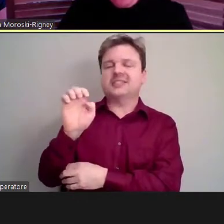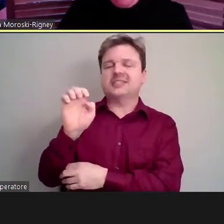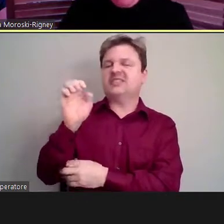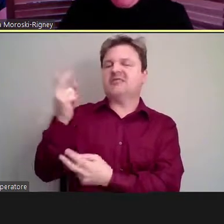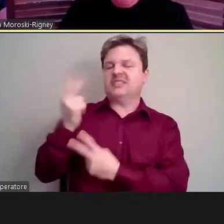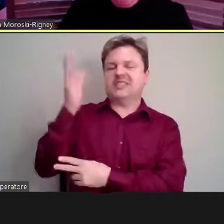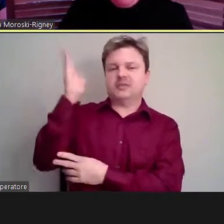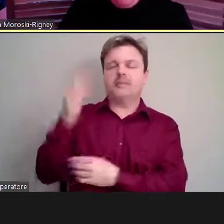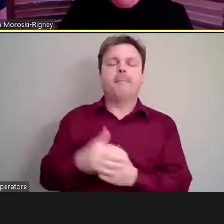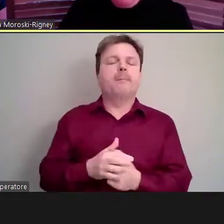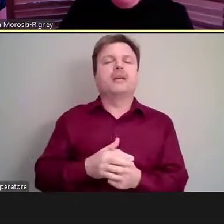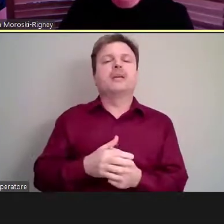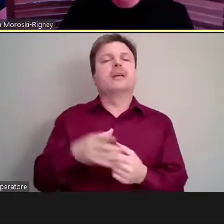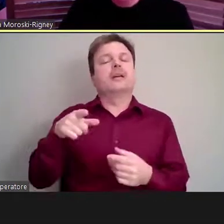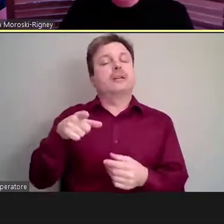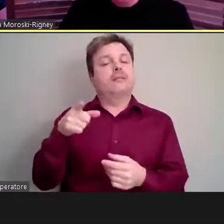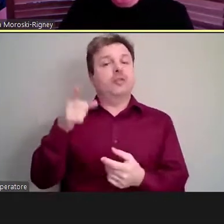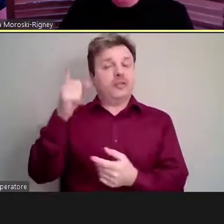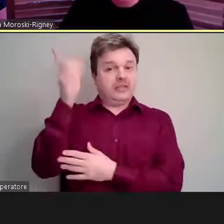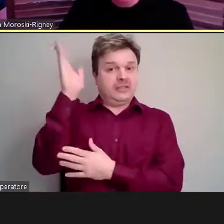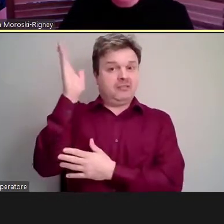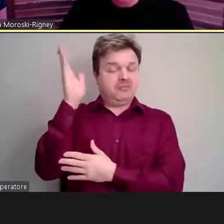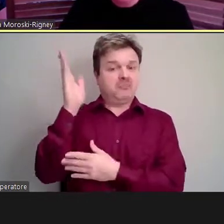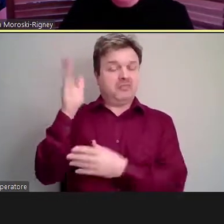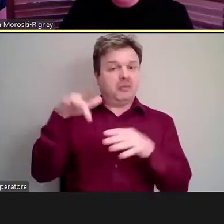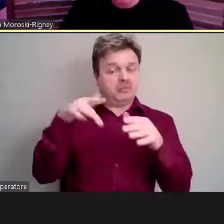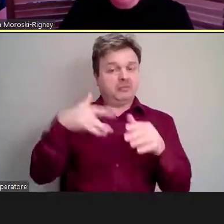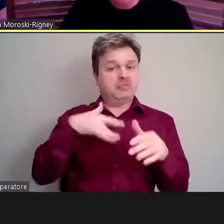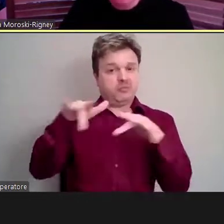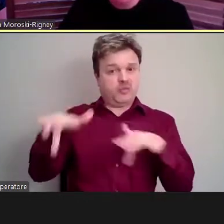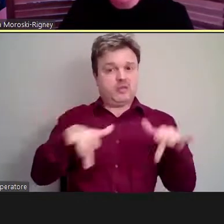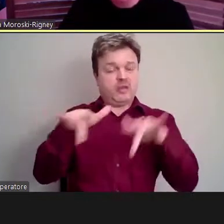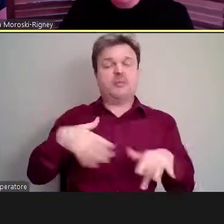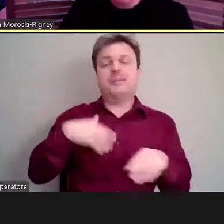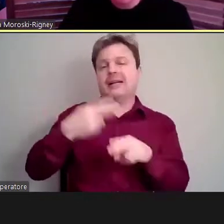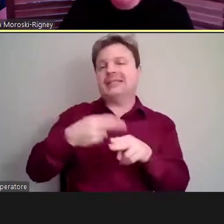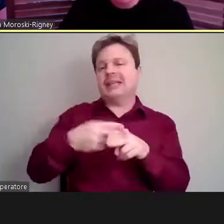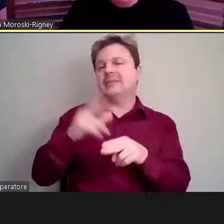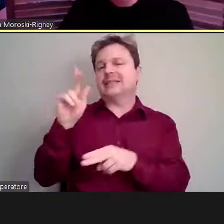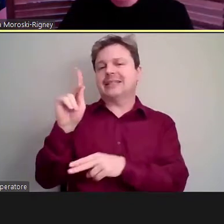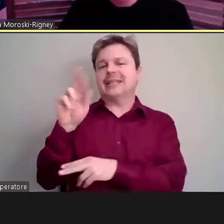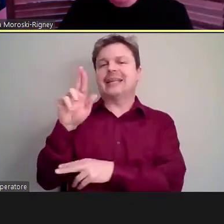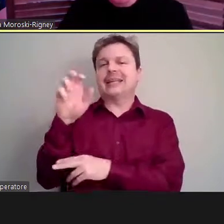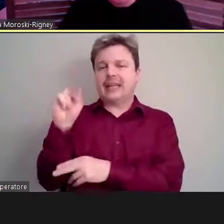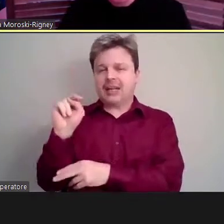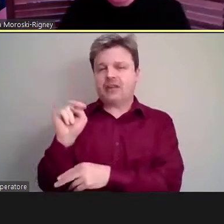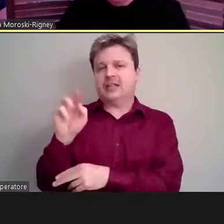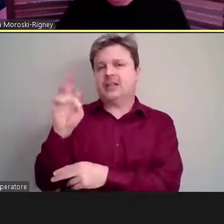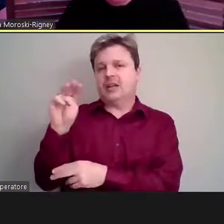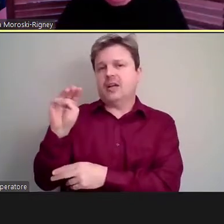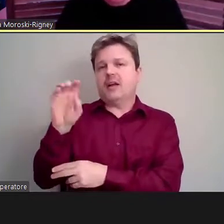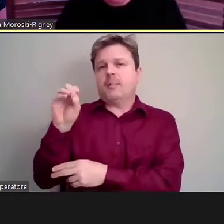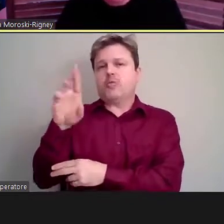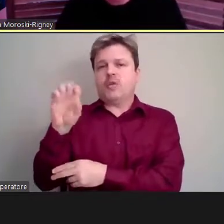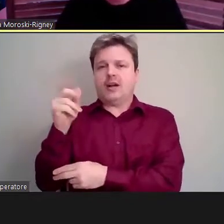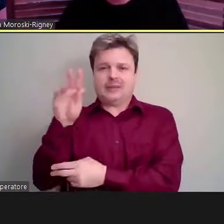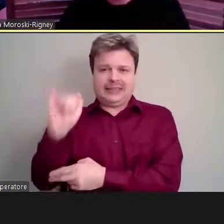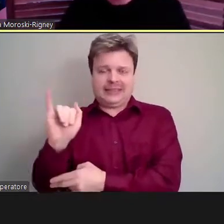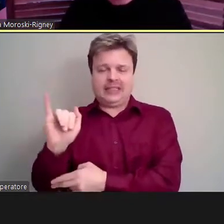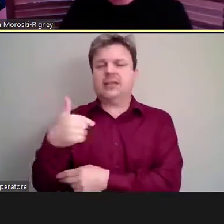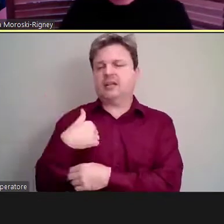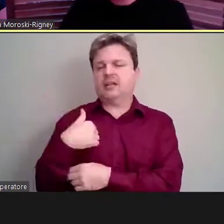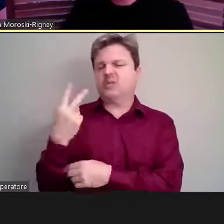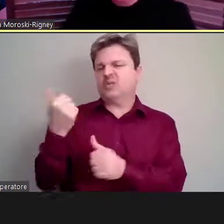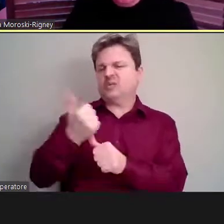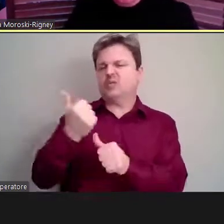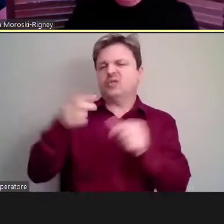purpose of this being recorded, I'll just note my name is Karen Morosky-Rigney. I'm one of the two associate directors of the Writing Center,